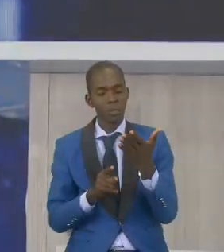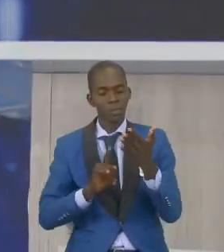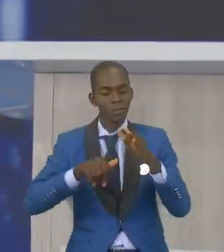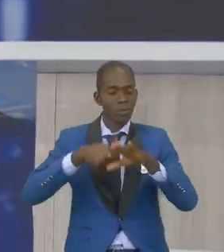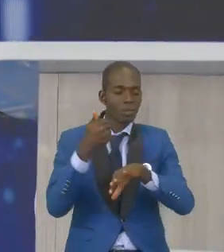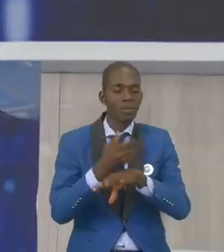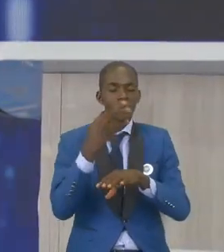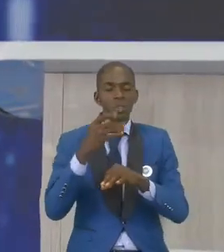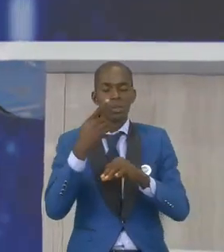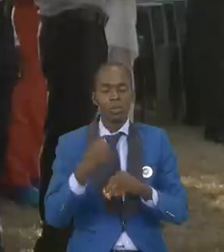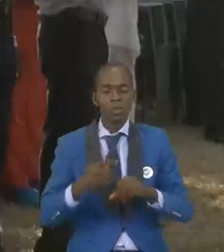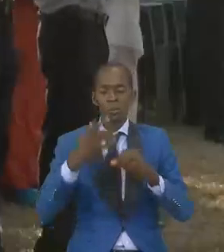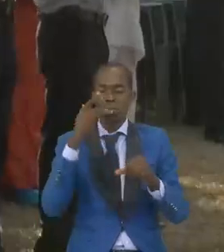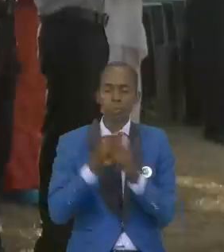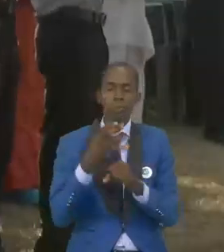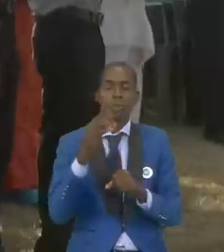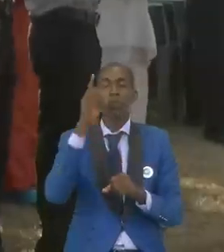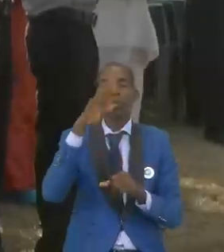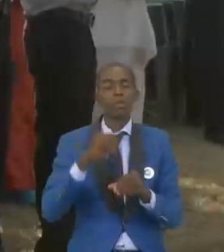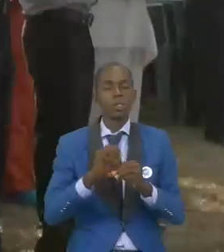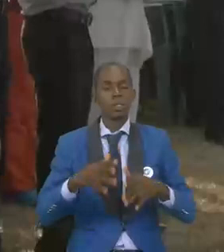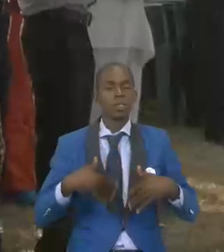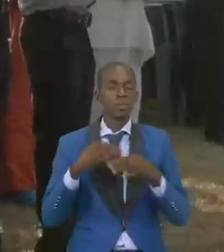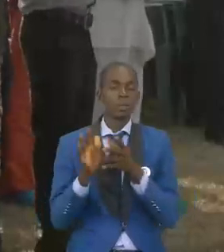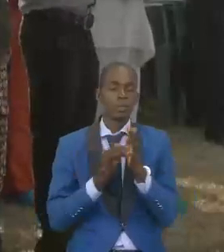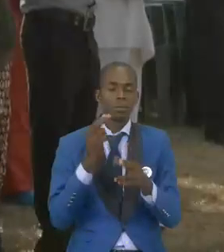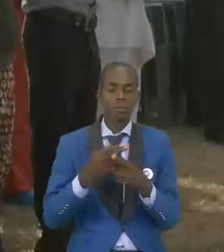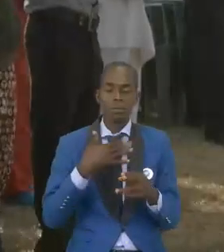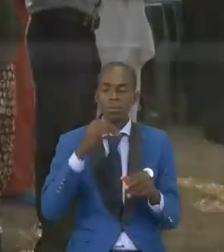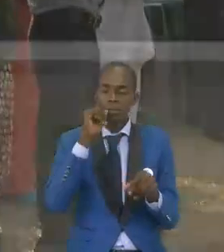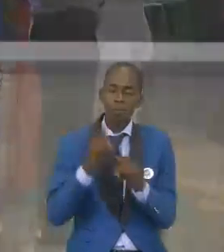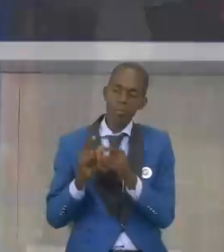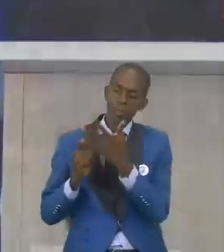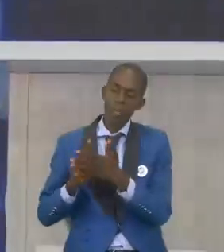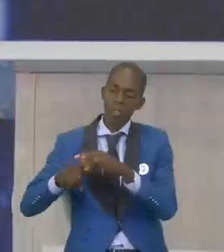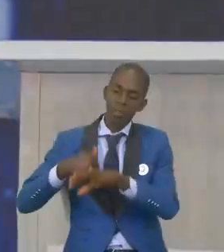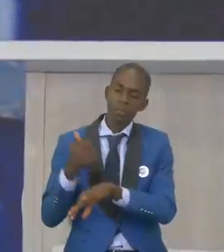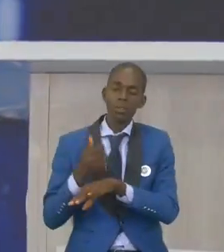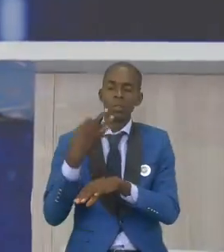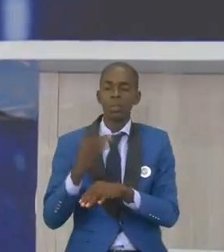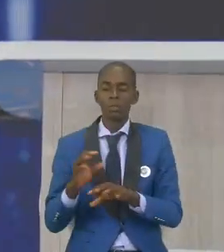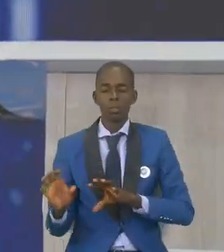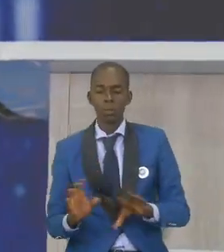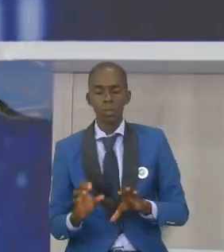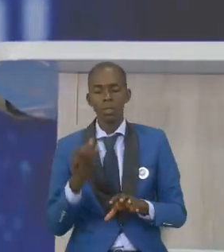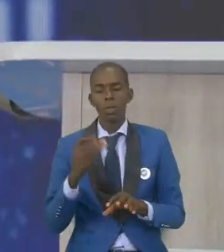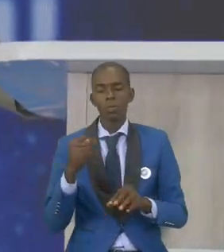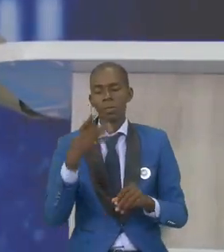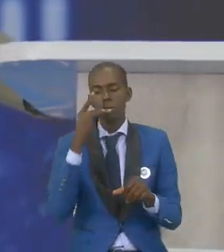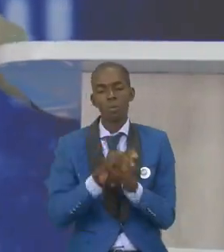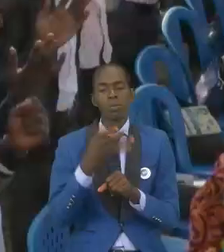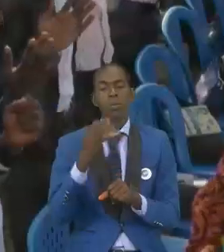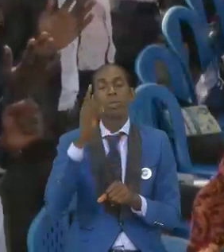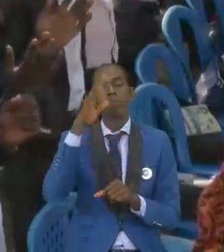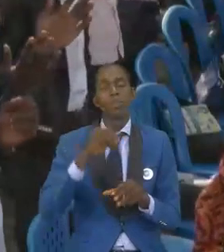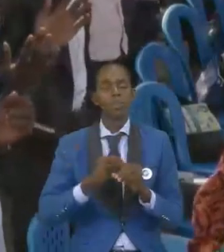of the power, the promise of God in your life. My sister there, confirmation, performance of the promise of God in your